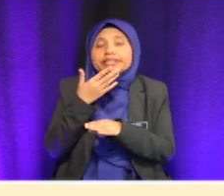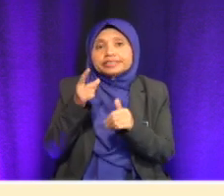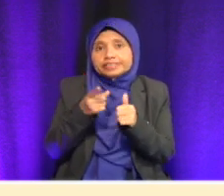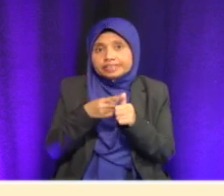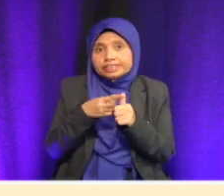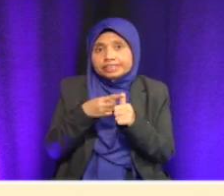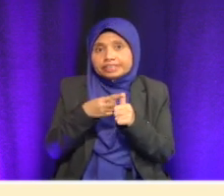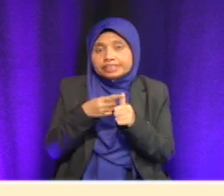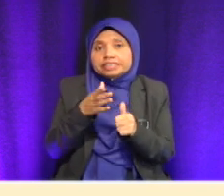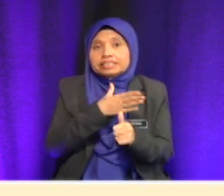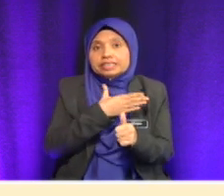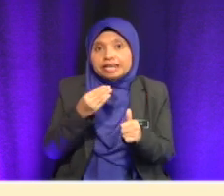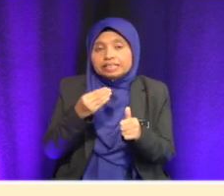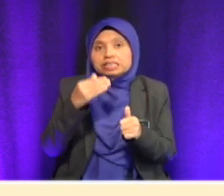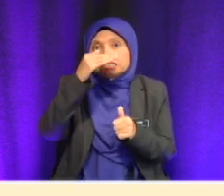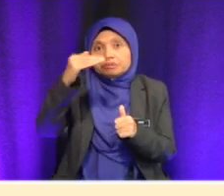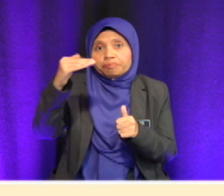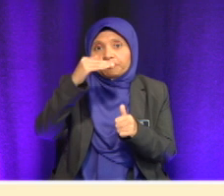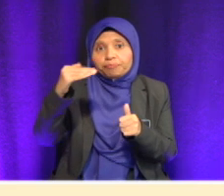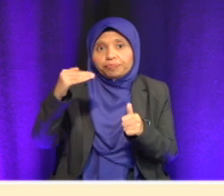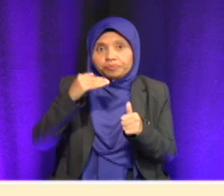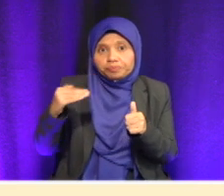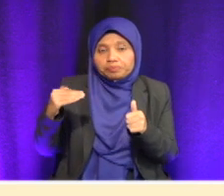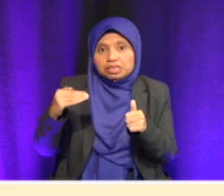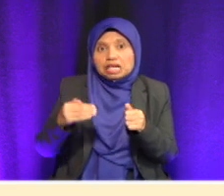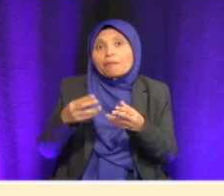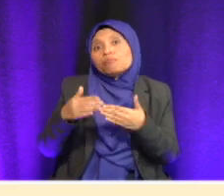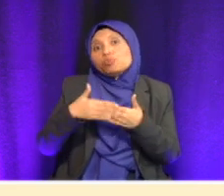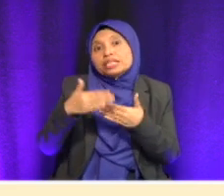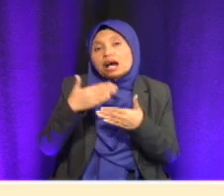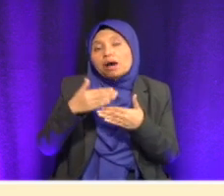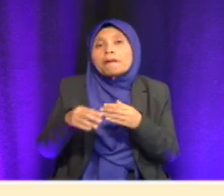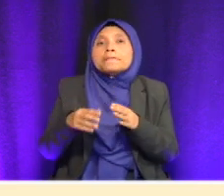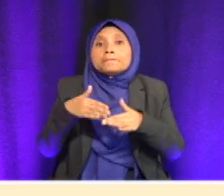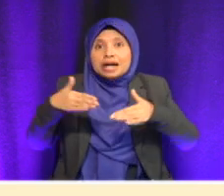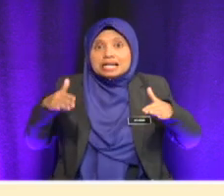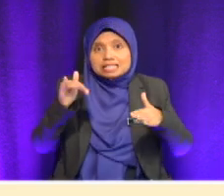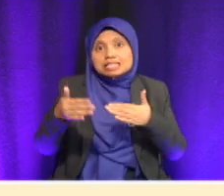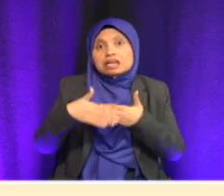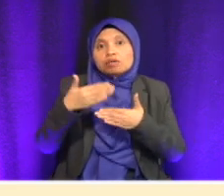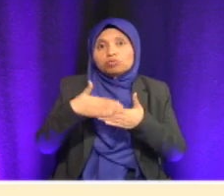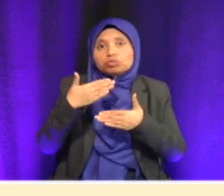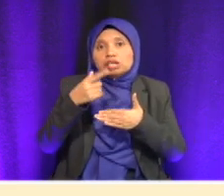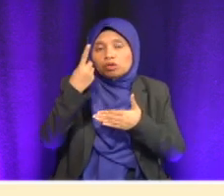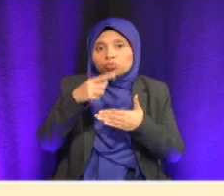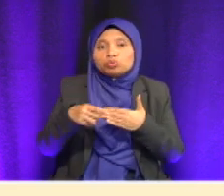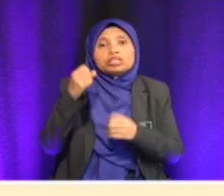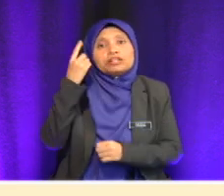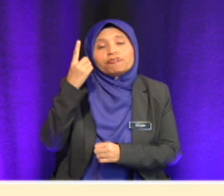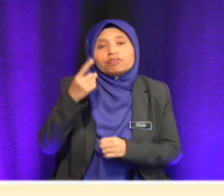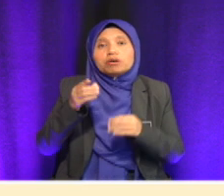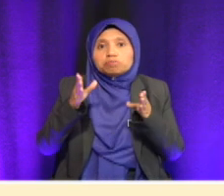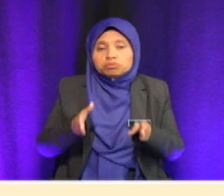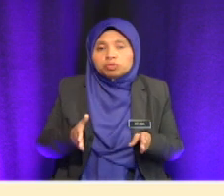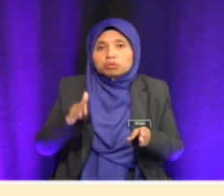And also the paragraphing is written in simple and easy language, so that it will be easy for the readers to understand the